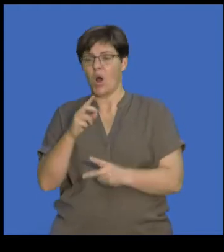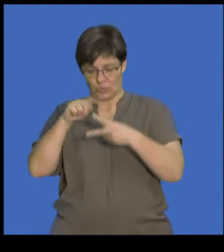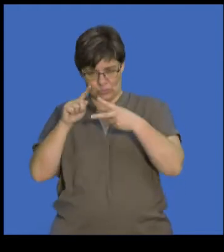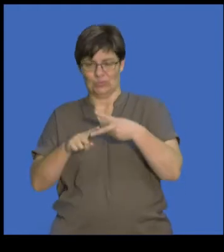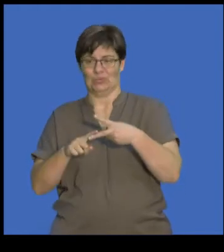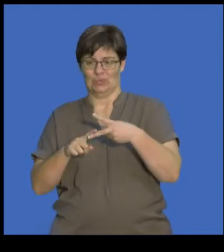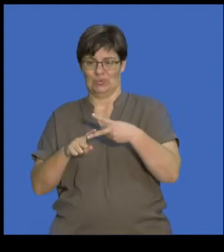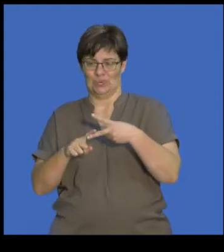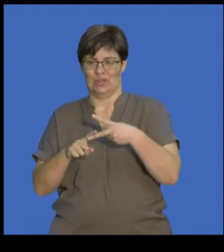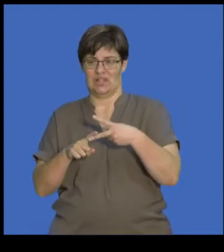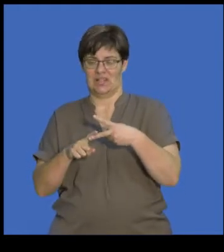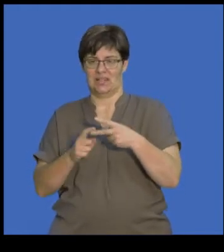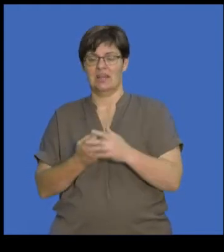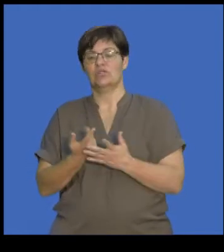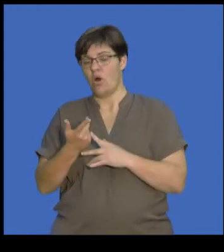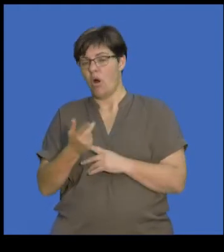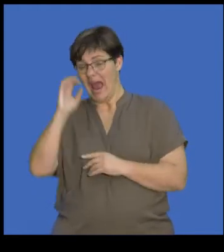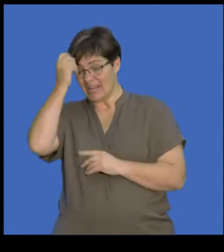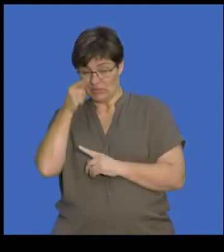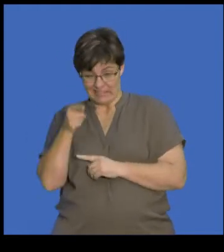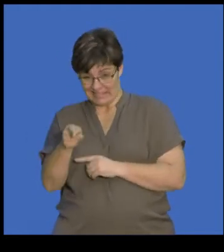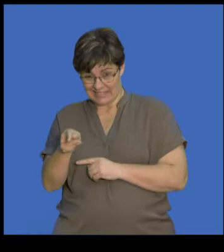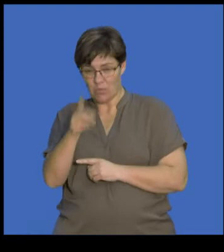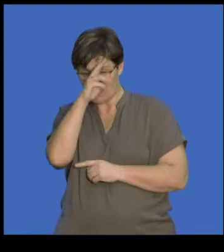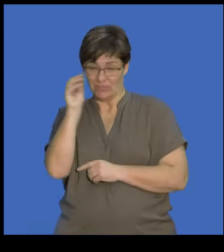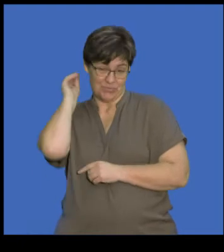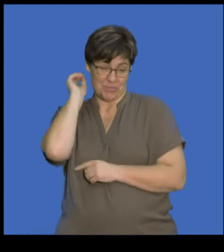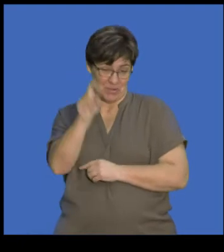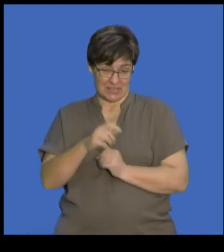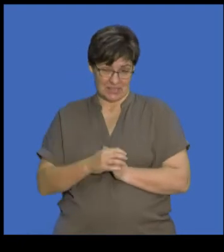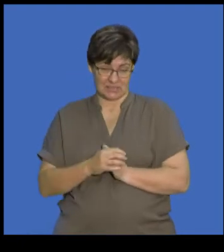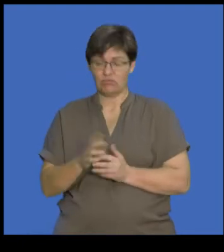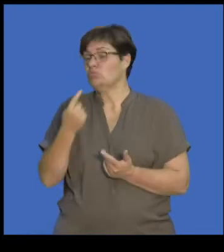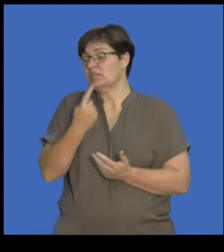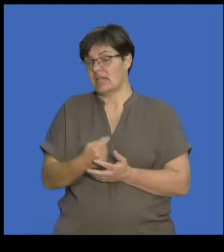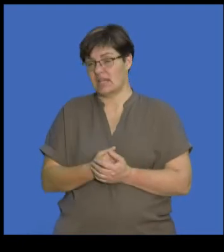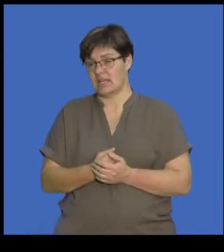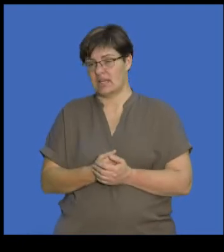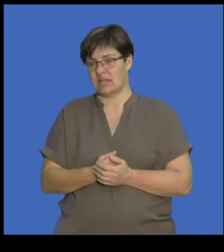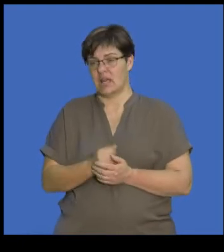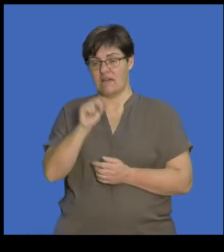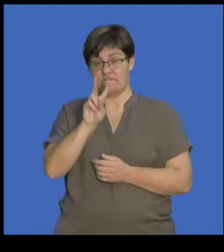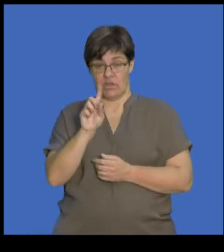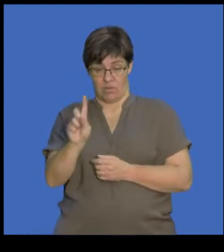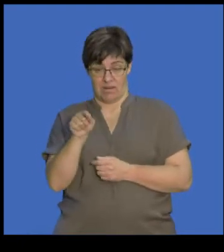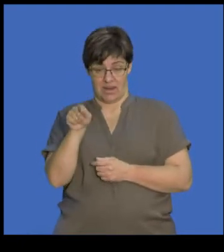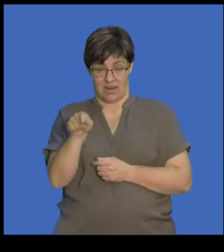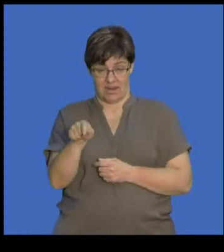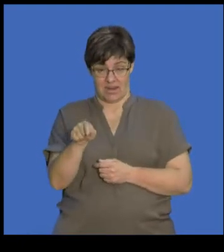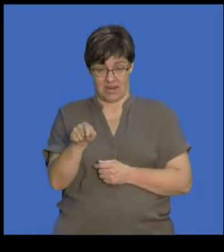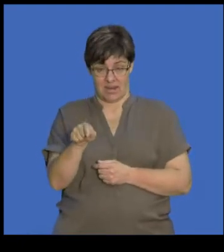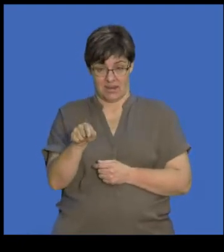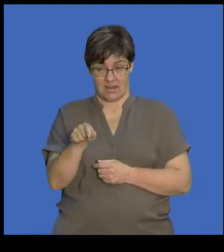interesting about a parallel circuit that we need to remember. If you say, for argument's sake, this is V1, okay, and